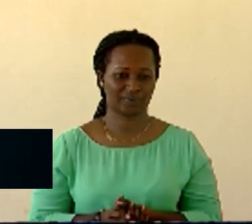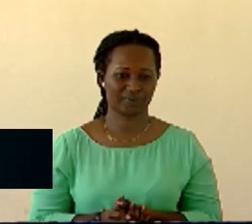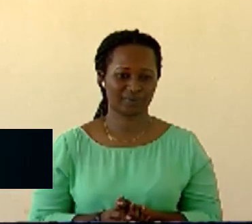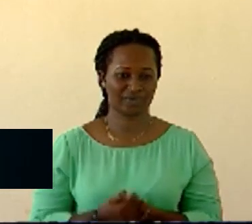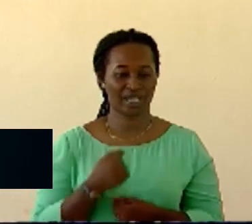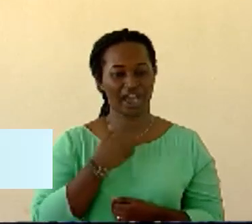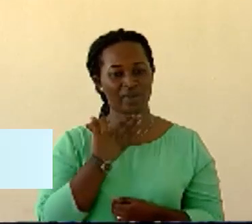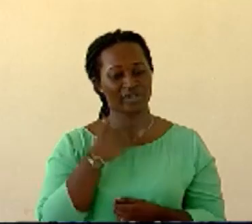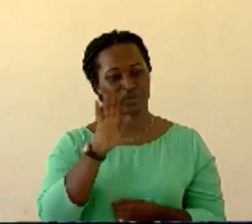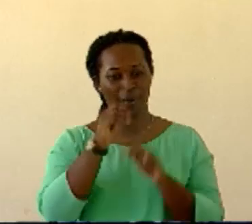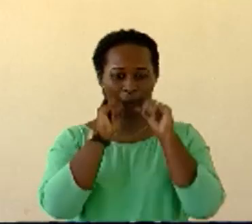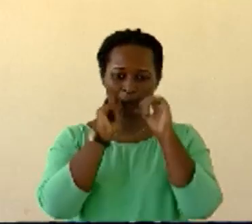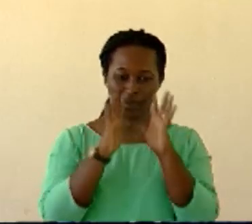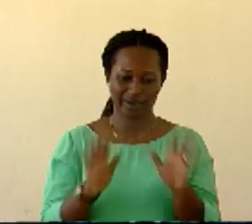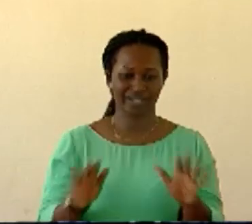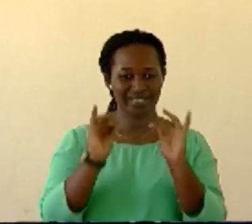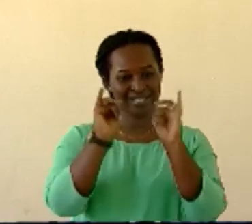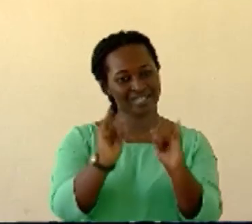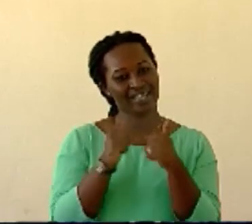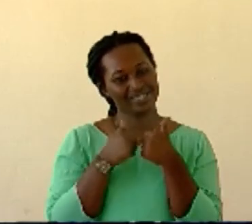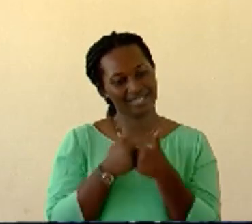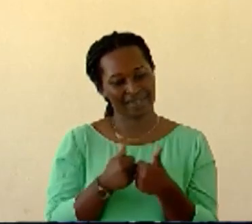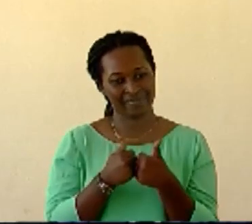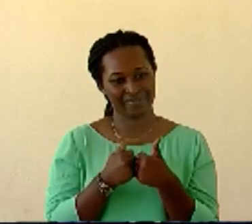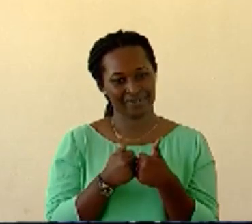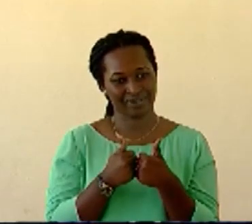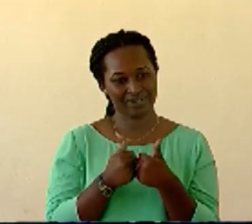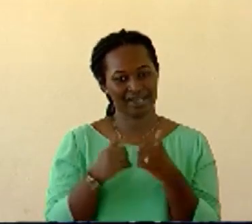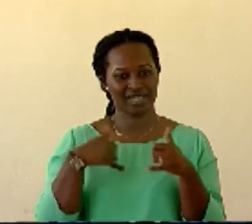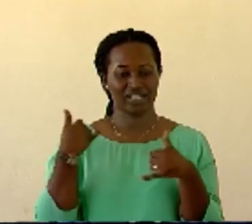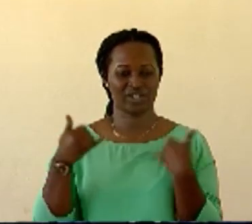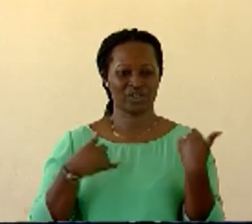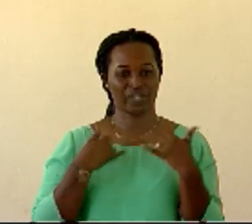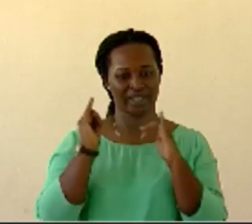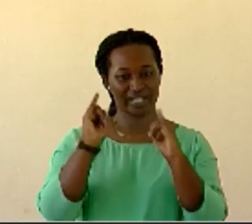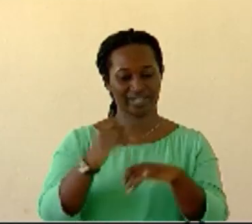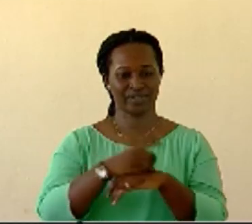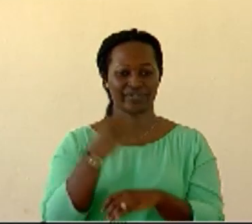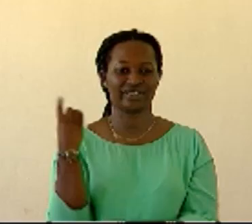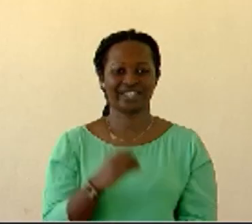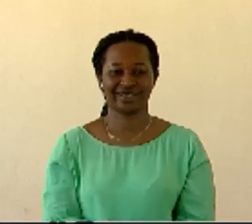I wish you all the best. Stay safe. Enjoy the rest of the day.